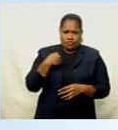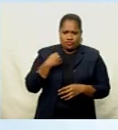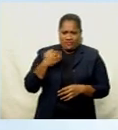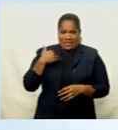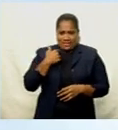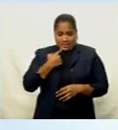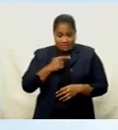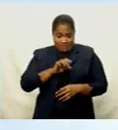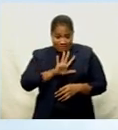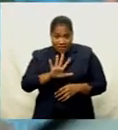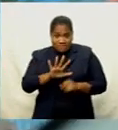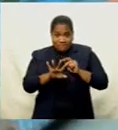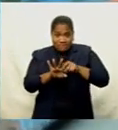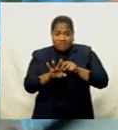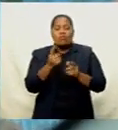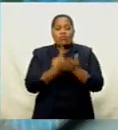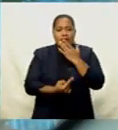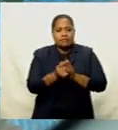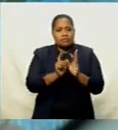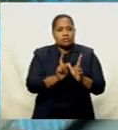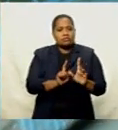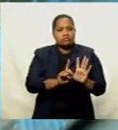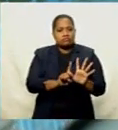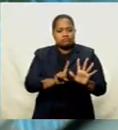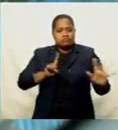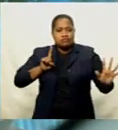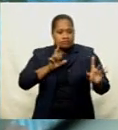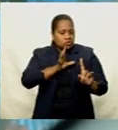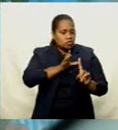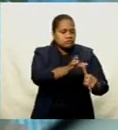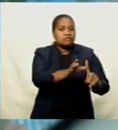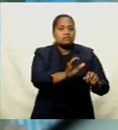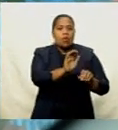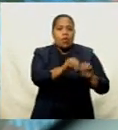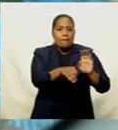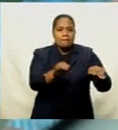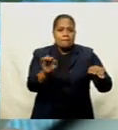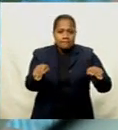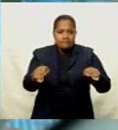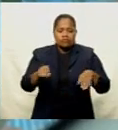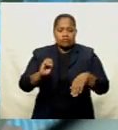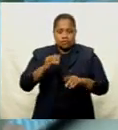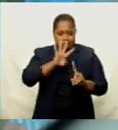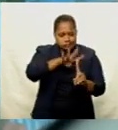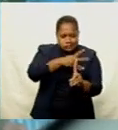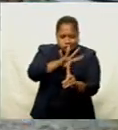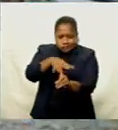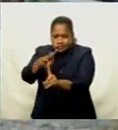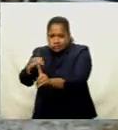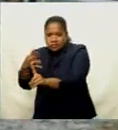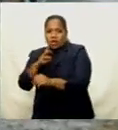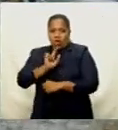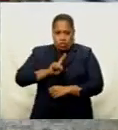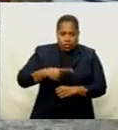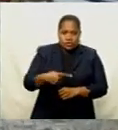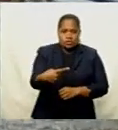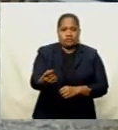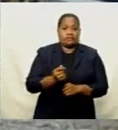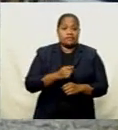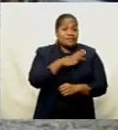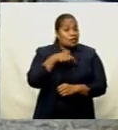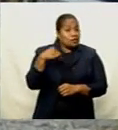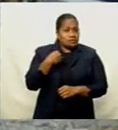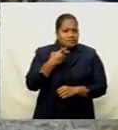home quarantine following the discovery of the cluster last week. Contact tracing investigations are ongoing. The ministry adds their